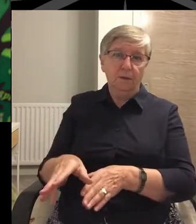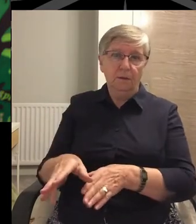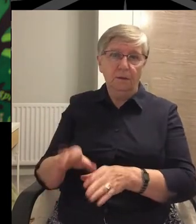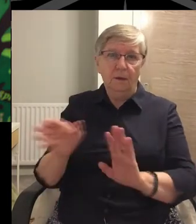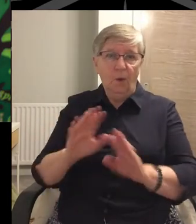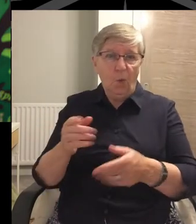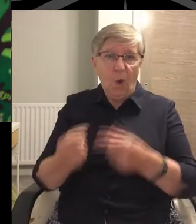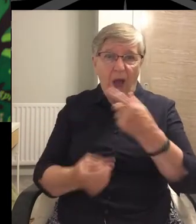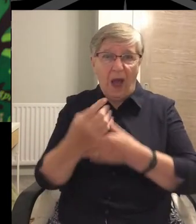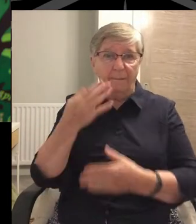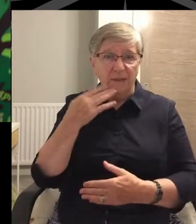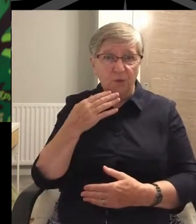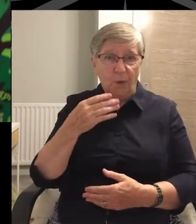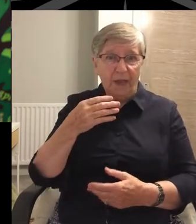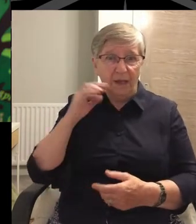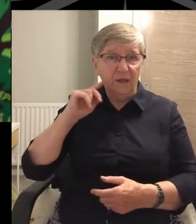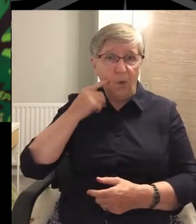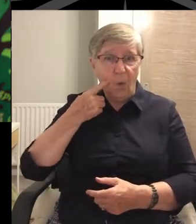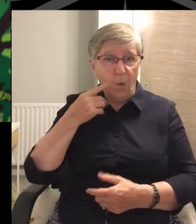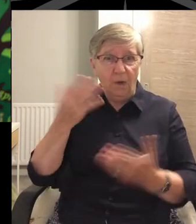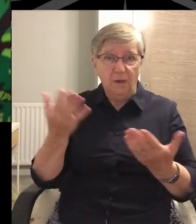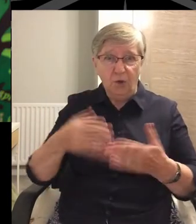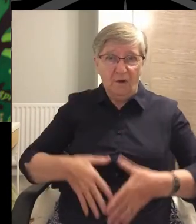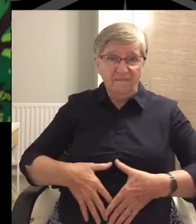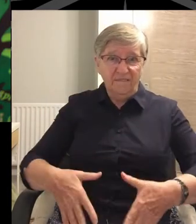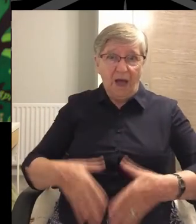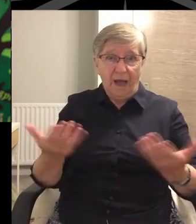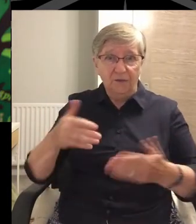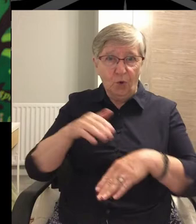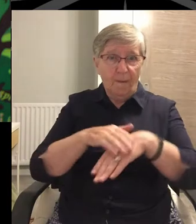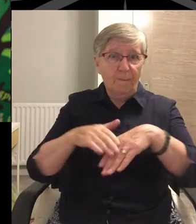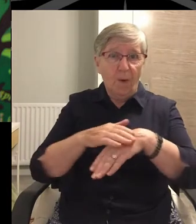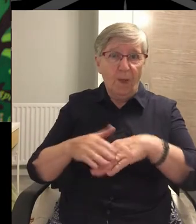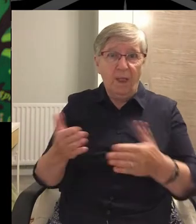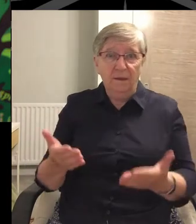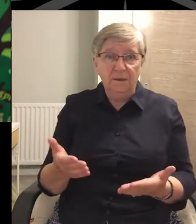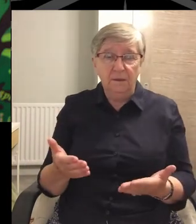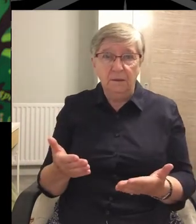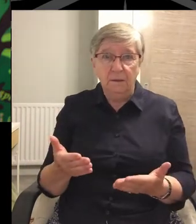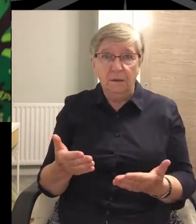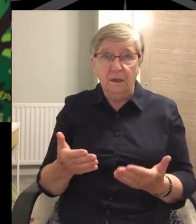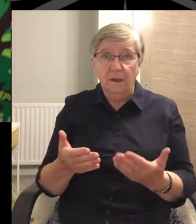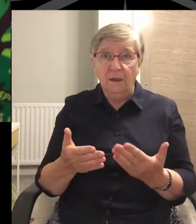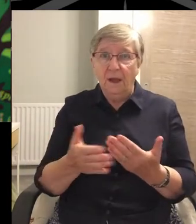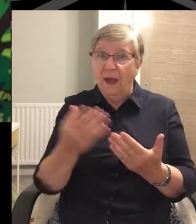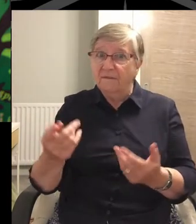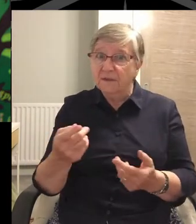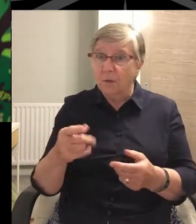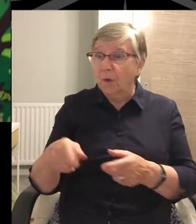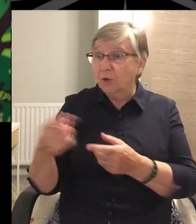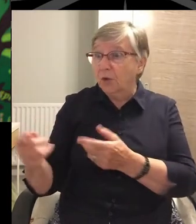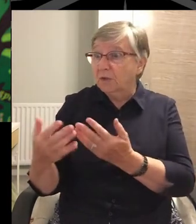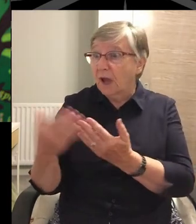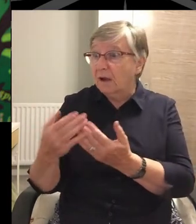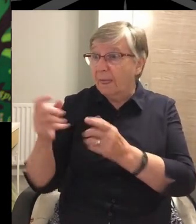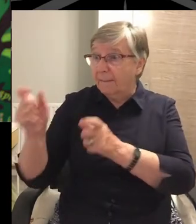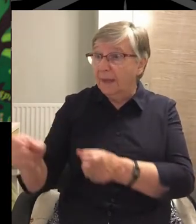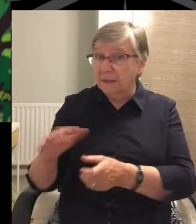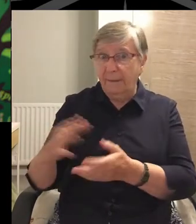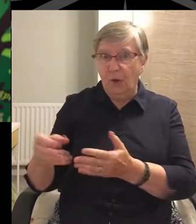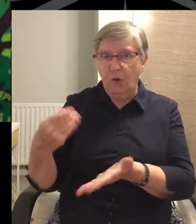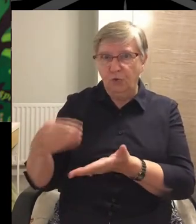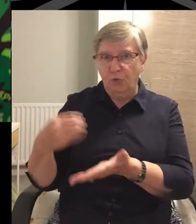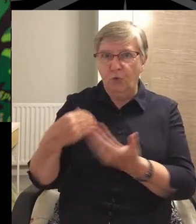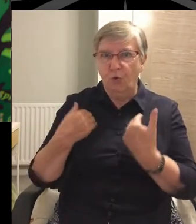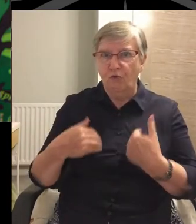happens when they age, fatten, go bald, or whatever? If someone courts another person because they're wealthy, what if the money